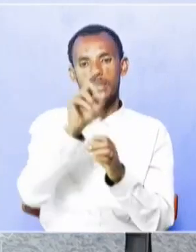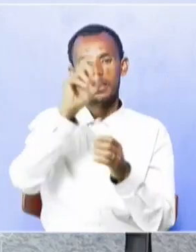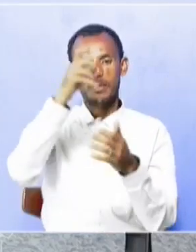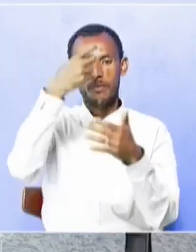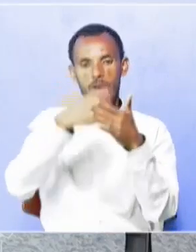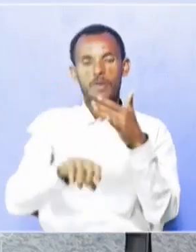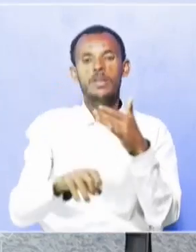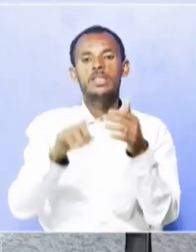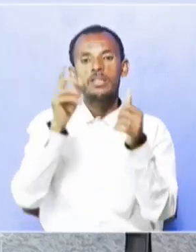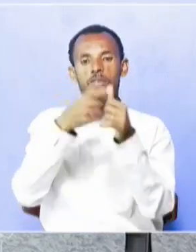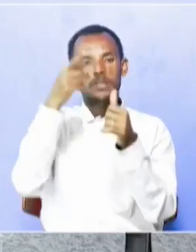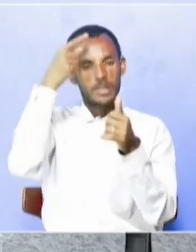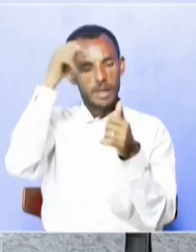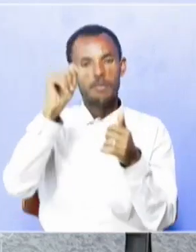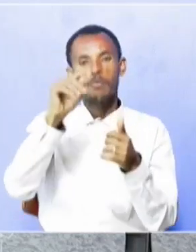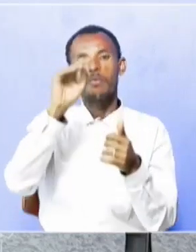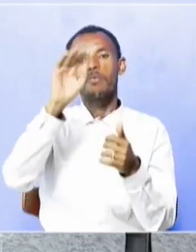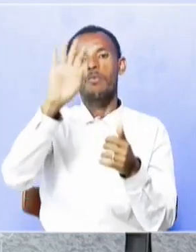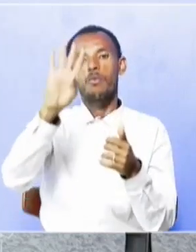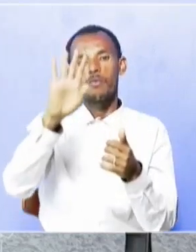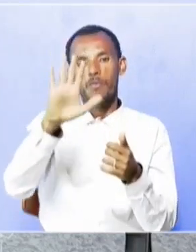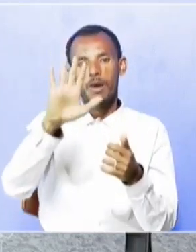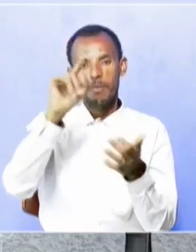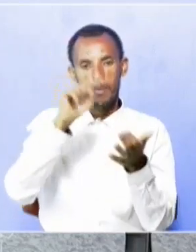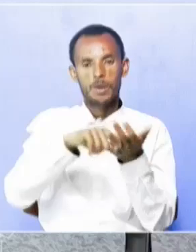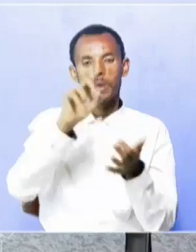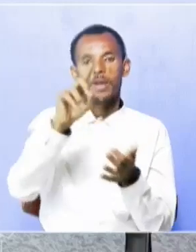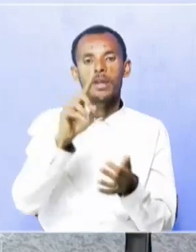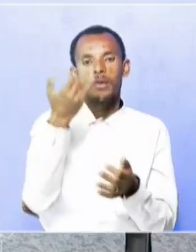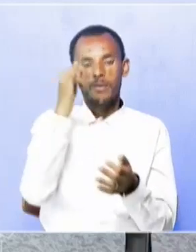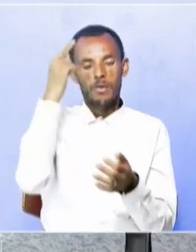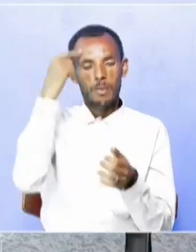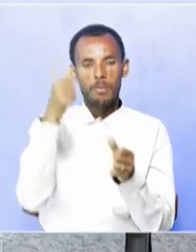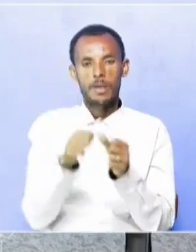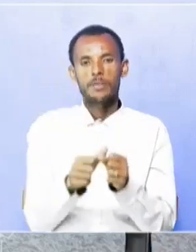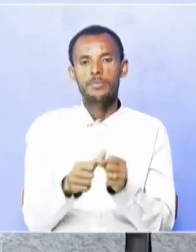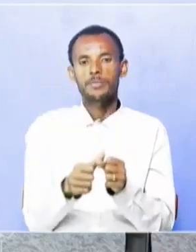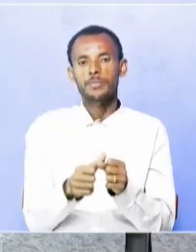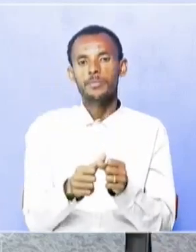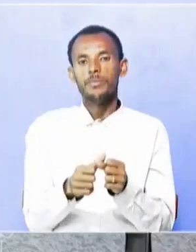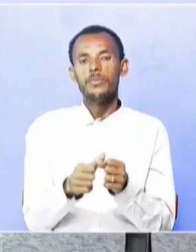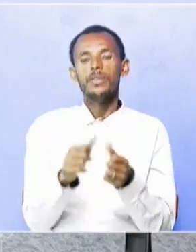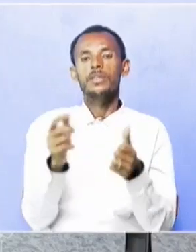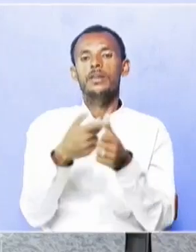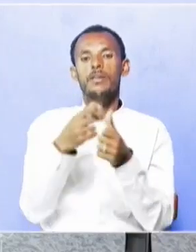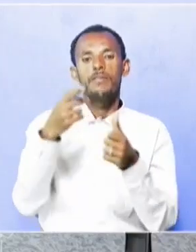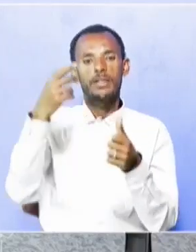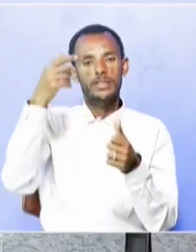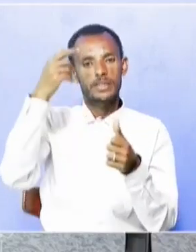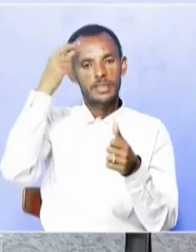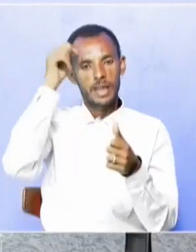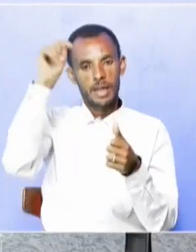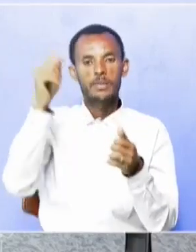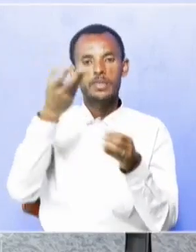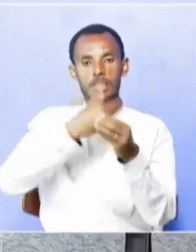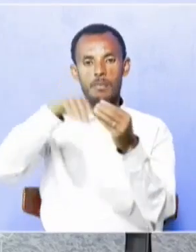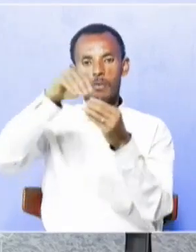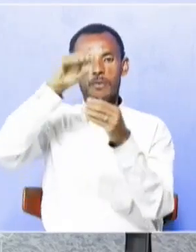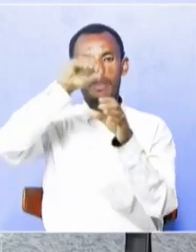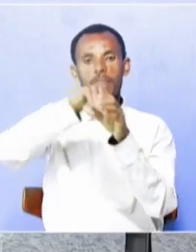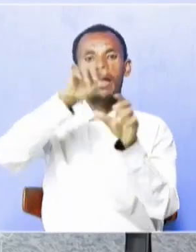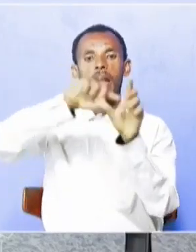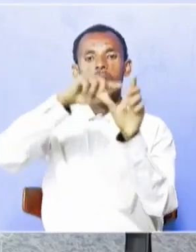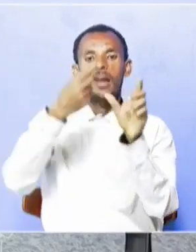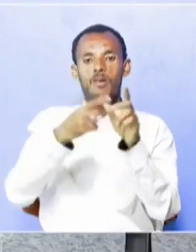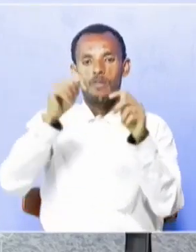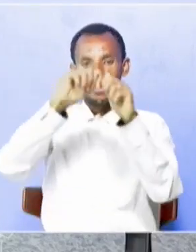based on the first theorem that we have seen. If you remember, in the first theorem, we said that the sum of the interior